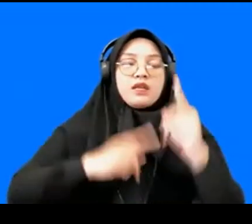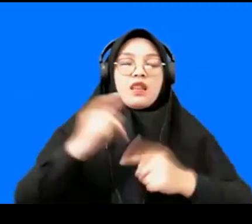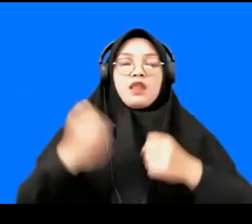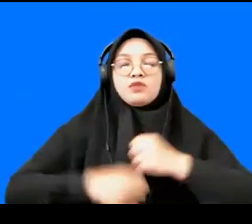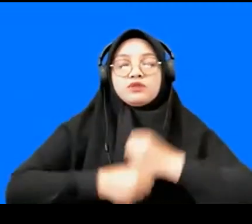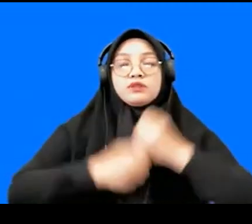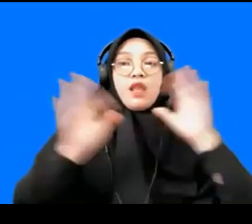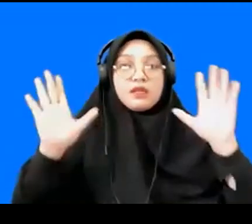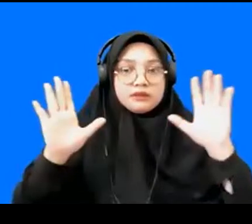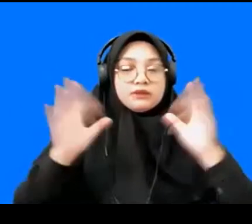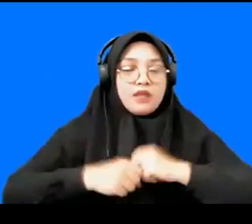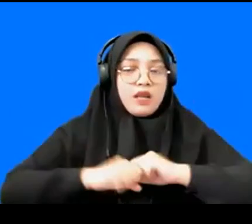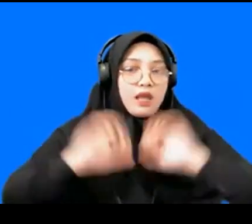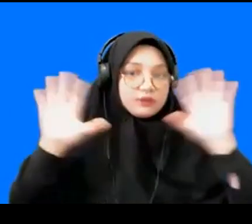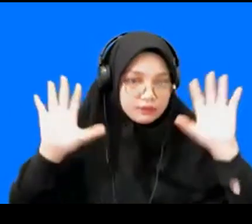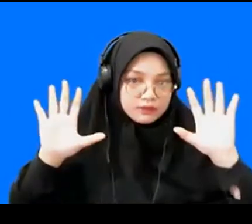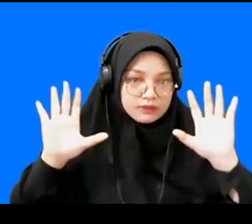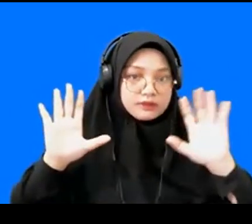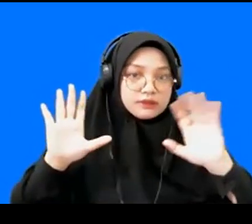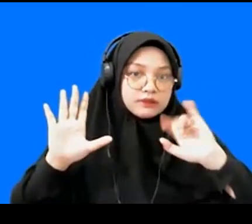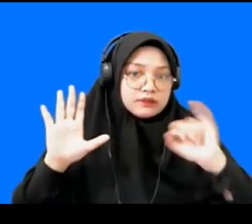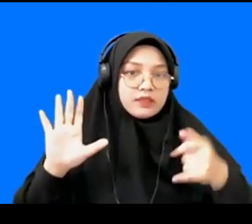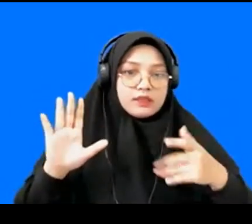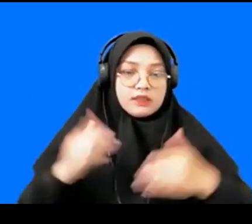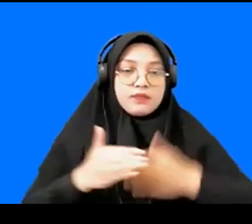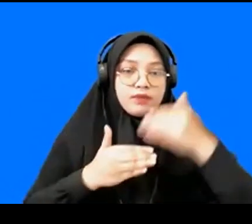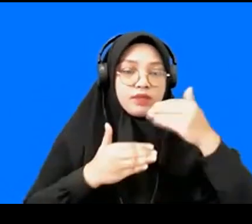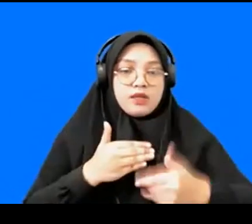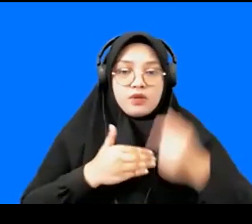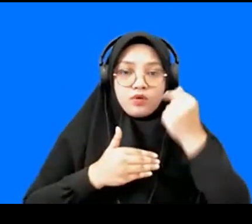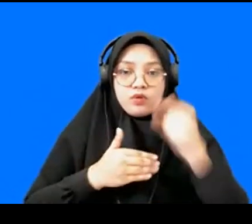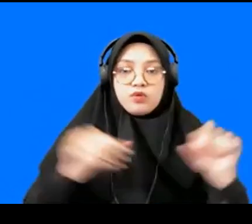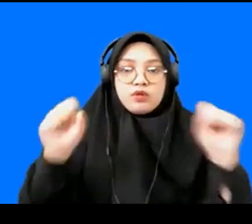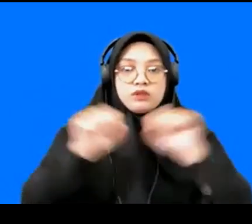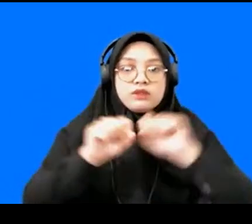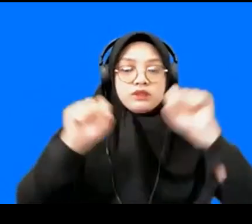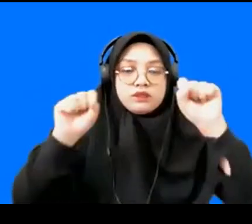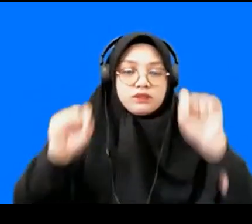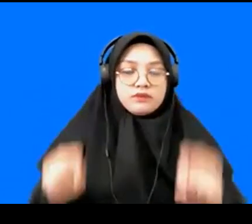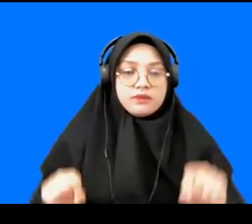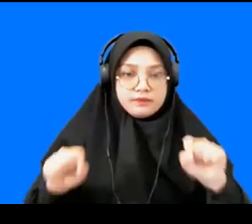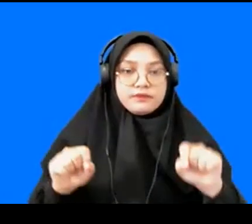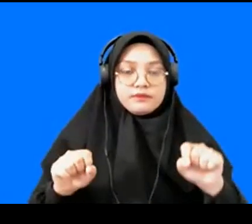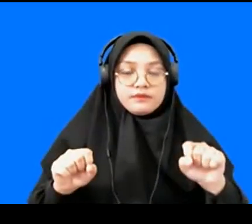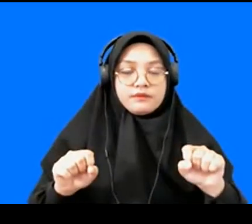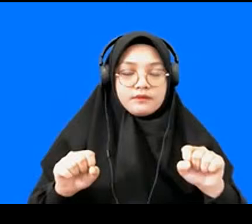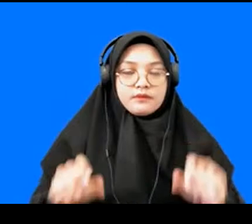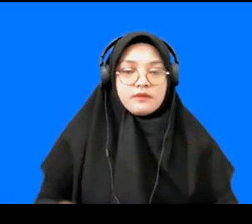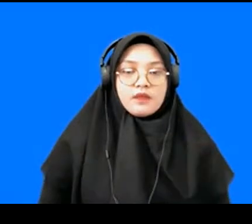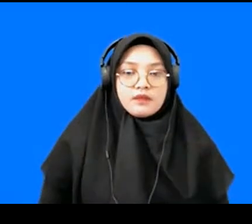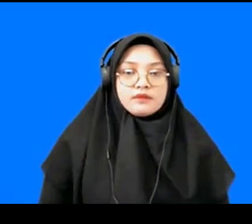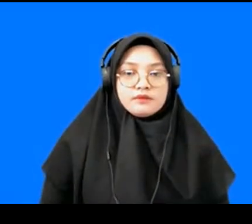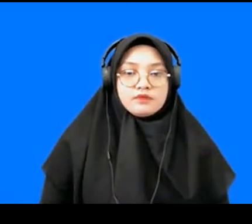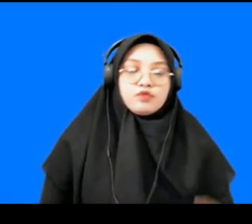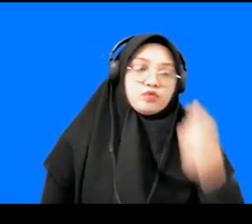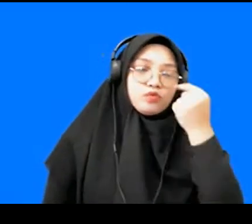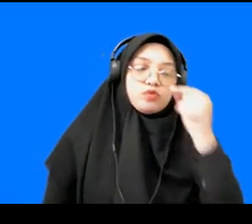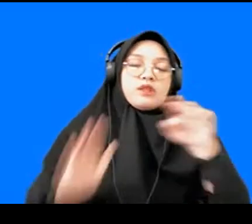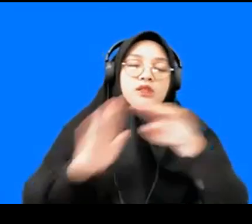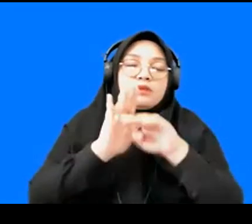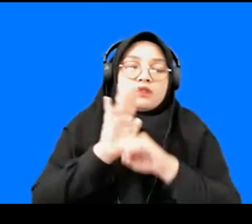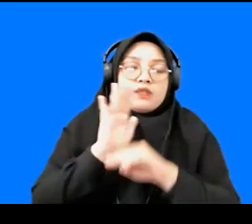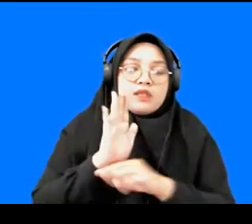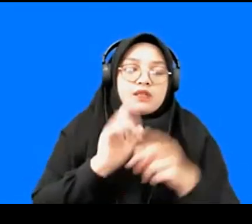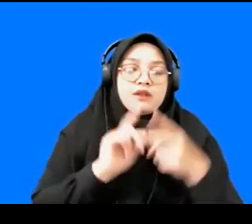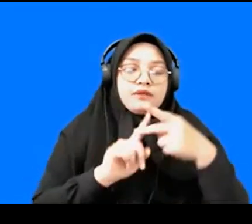therefore the law comes, therefore the system comes, therefore the fiscal policy is acting as one of the ways of at least few